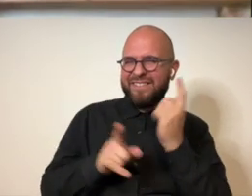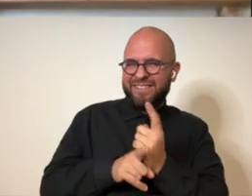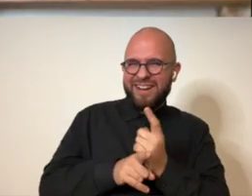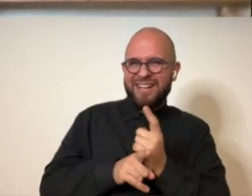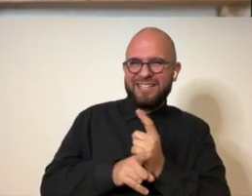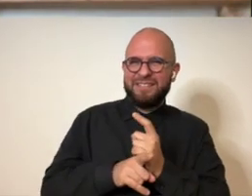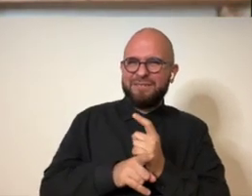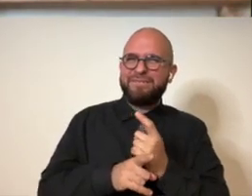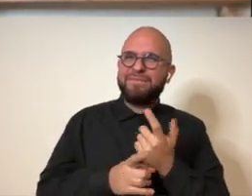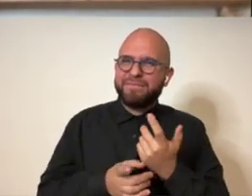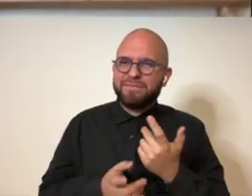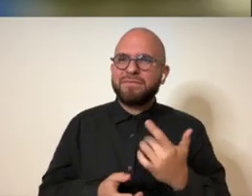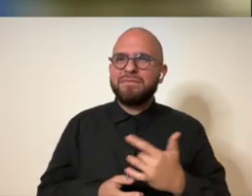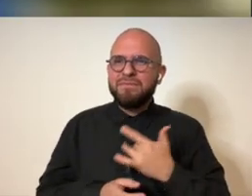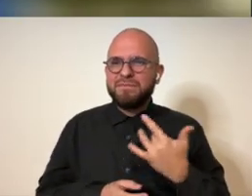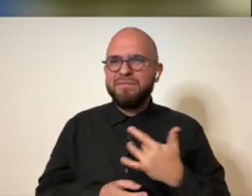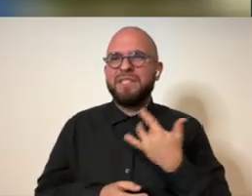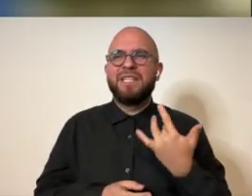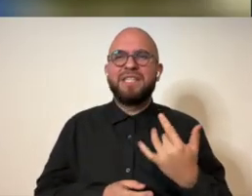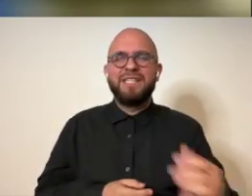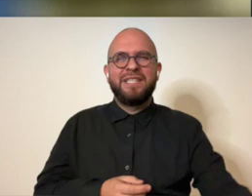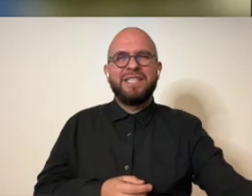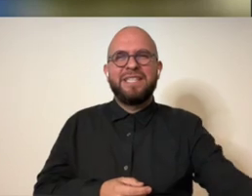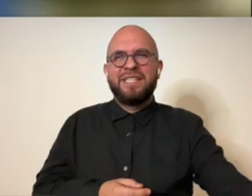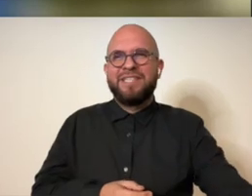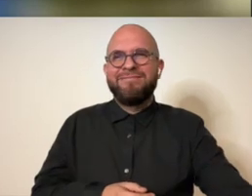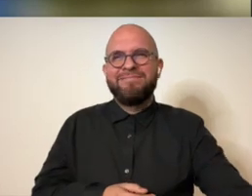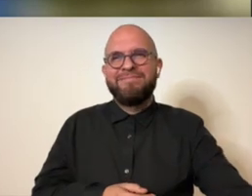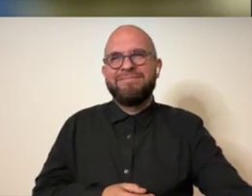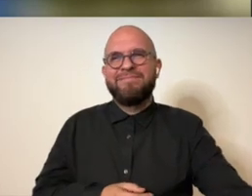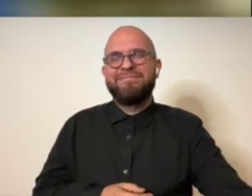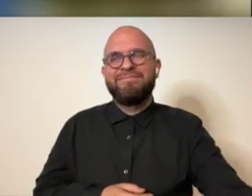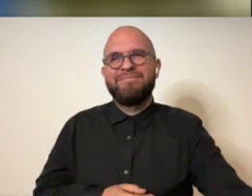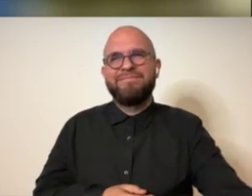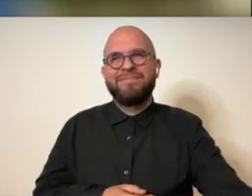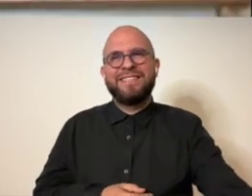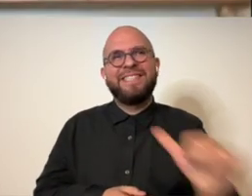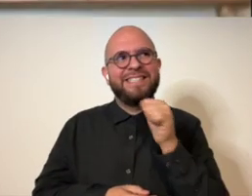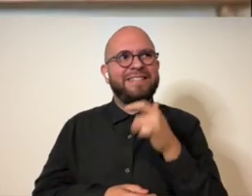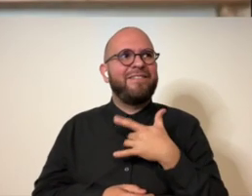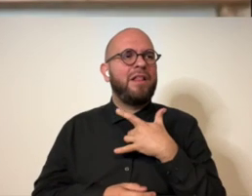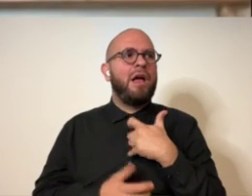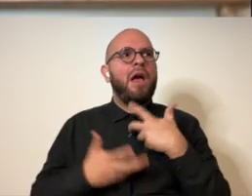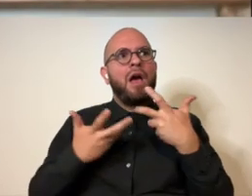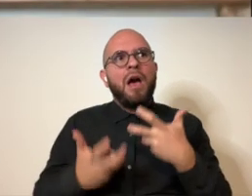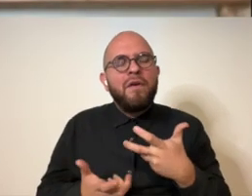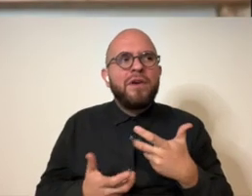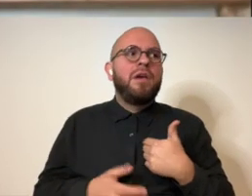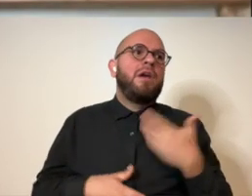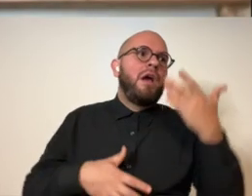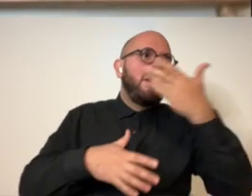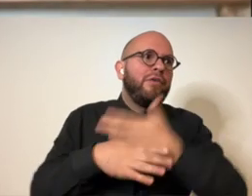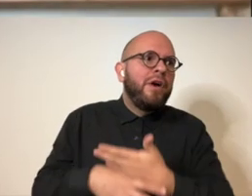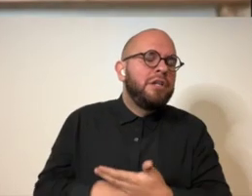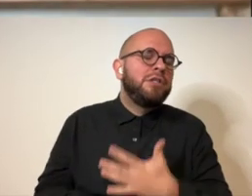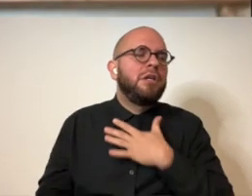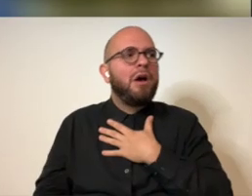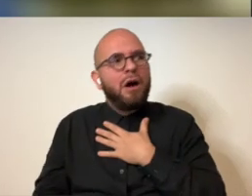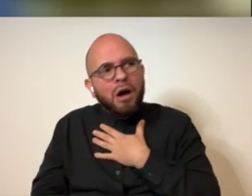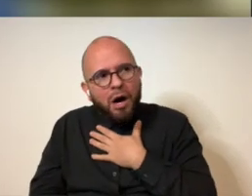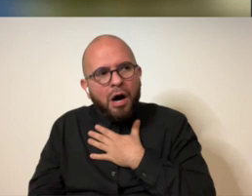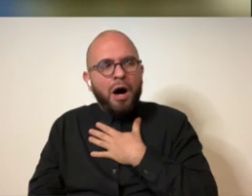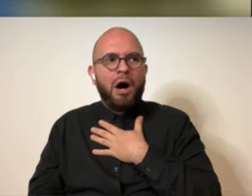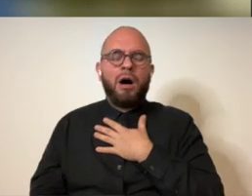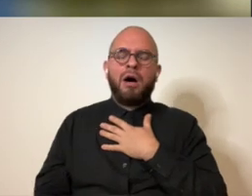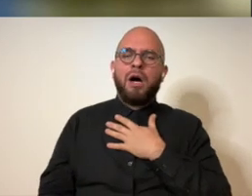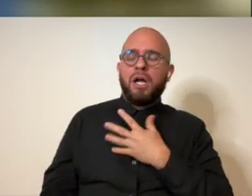Yay! And it makes it lighthearted. And so when we start having conversations, it's not like this heavy, like, oh